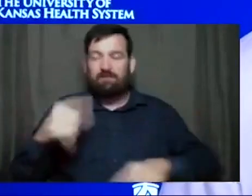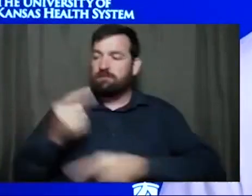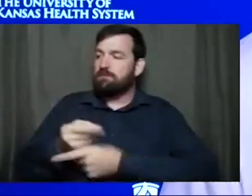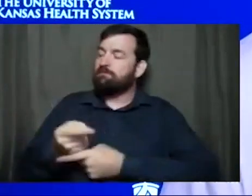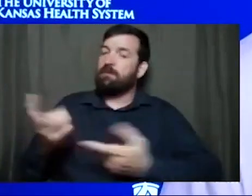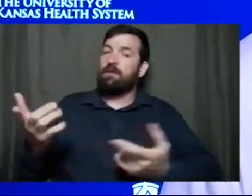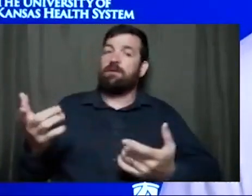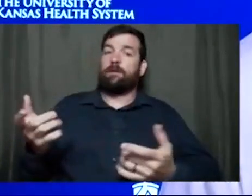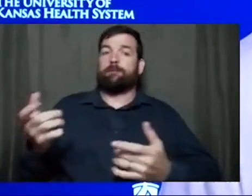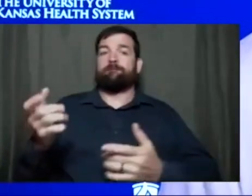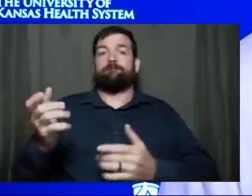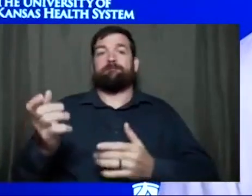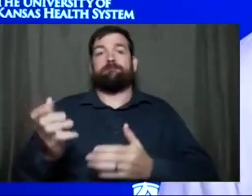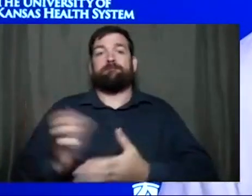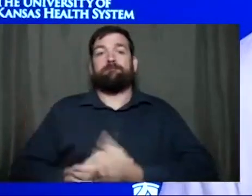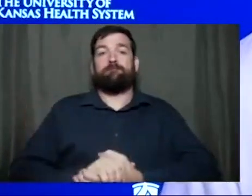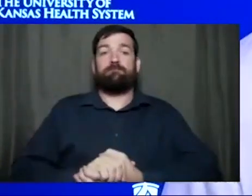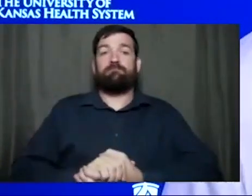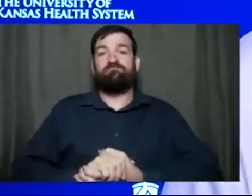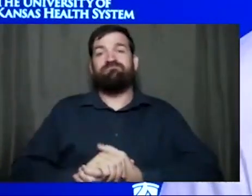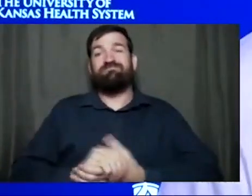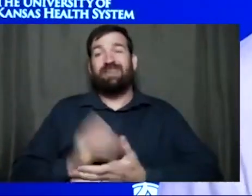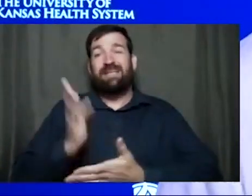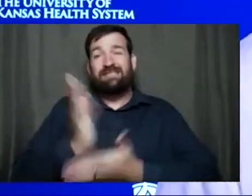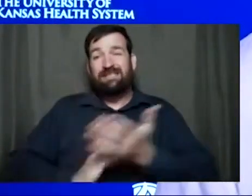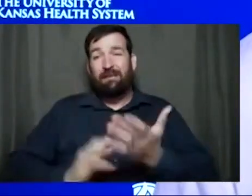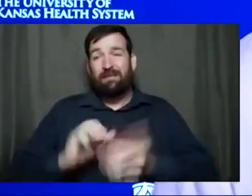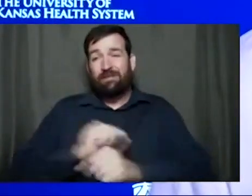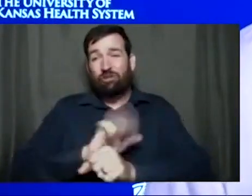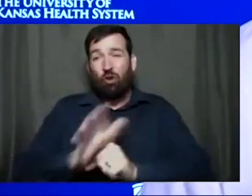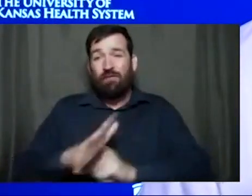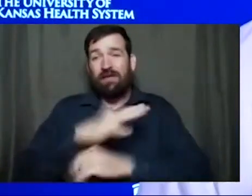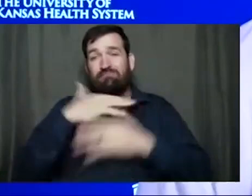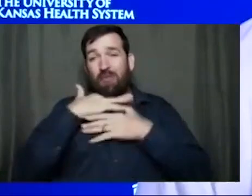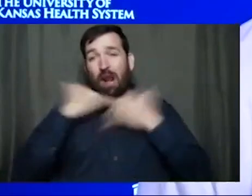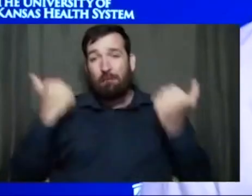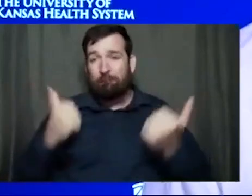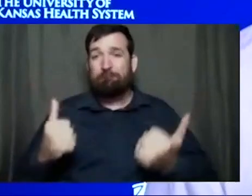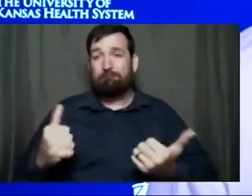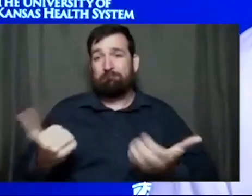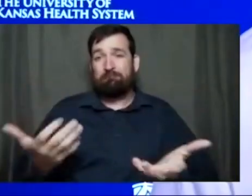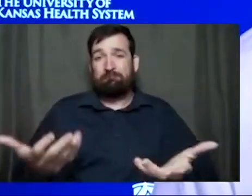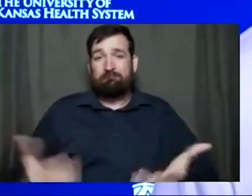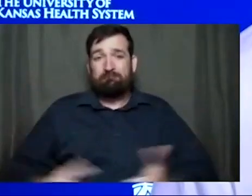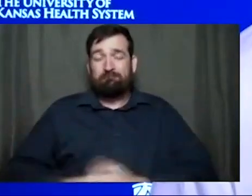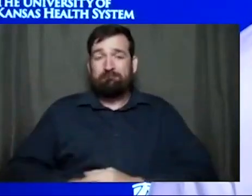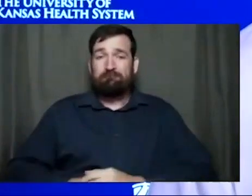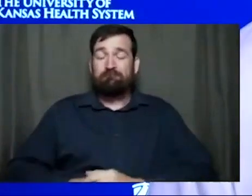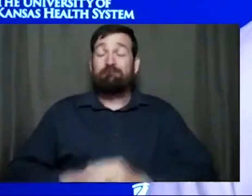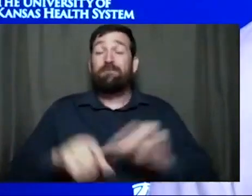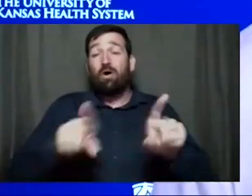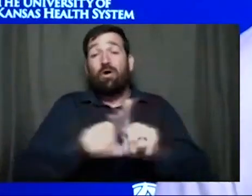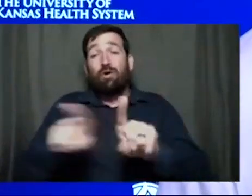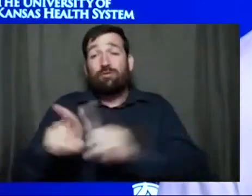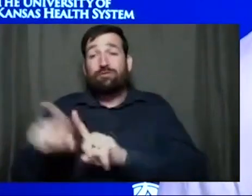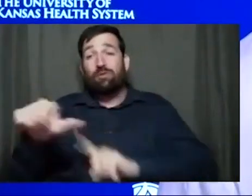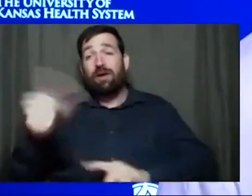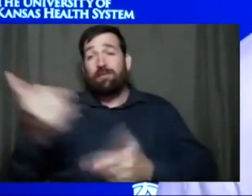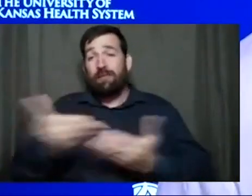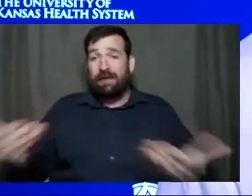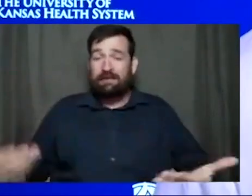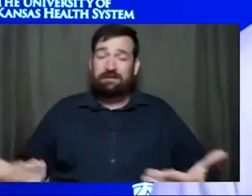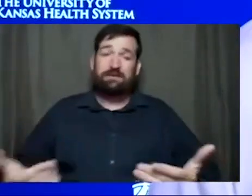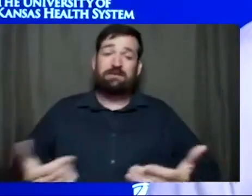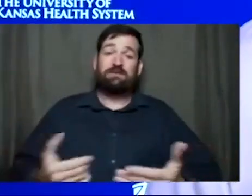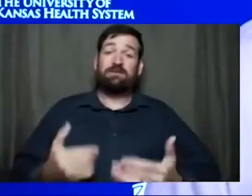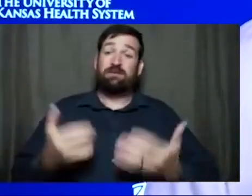of COVID weariness syndrome, the cows that Dr. Stites refers to. There are also other things, but there is still a lot of